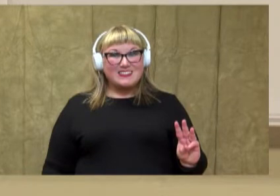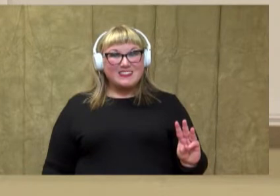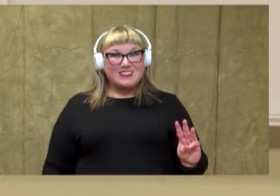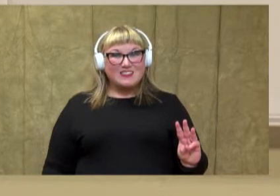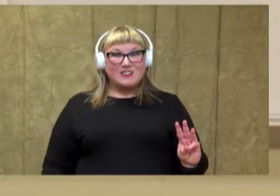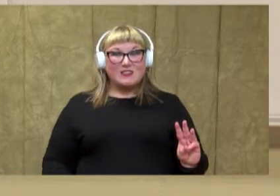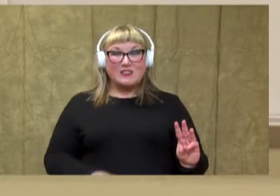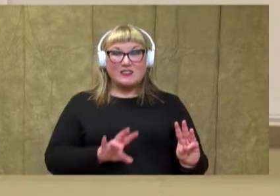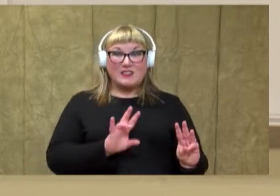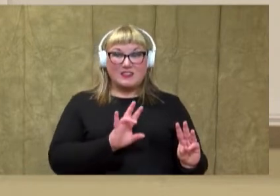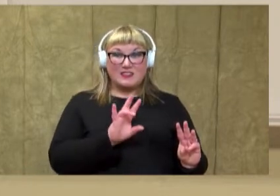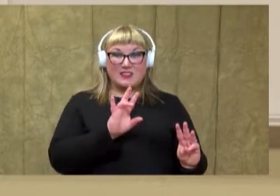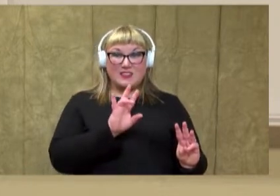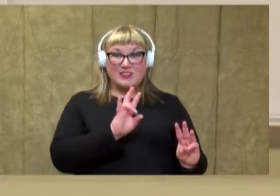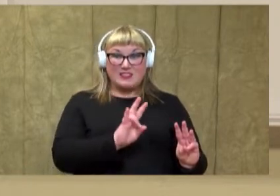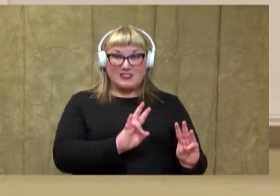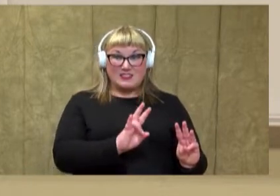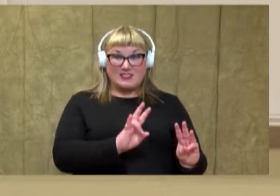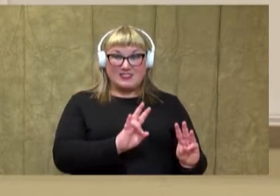6.